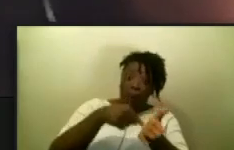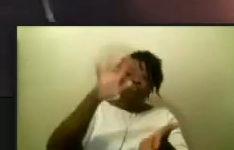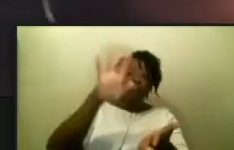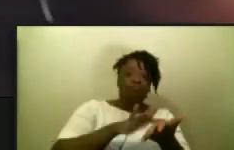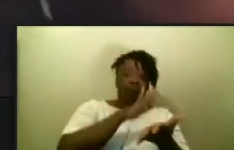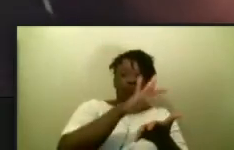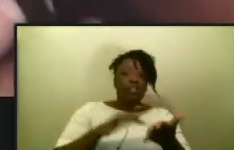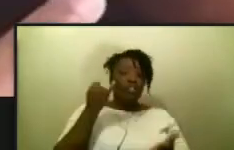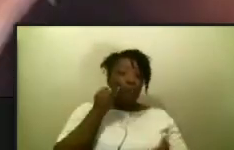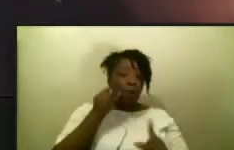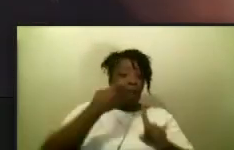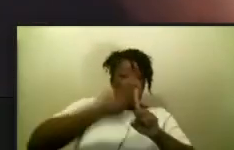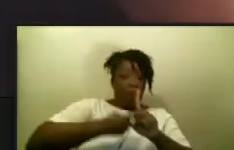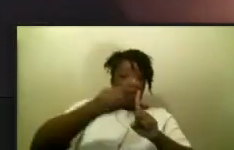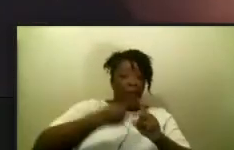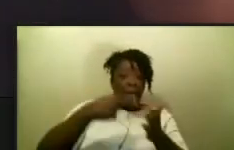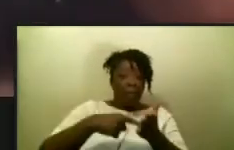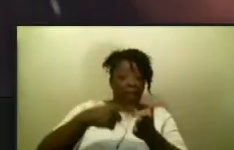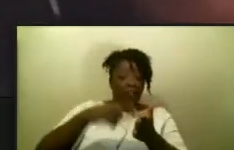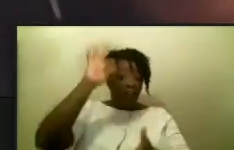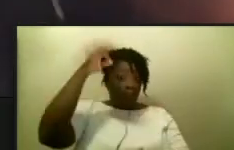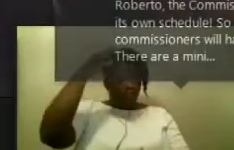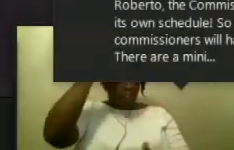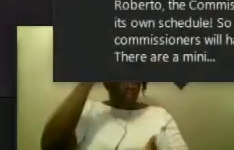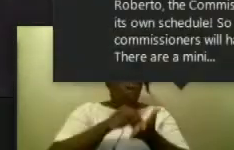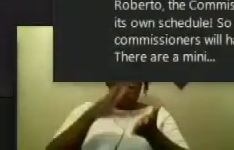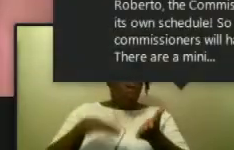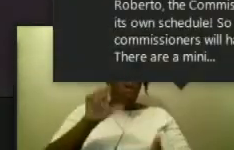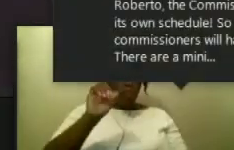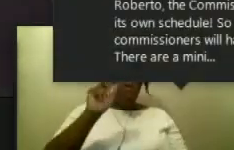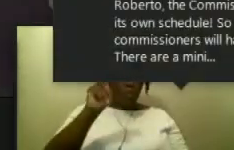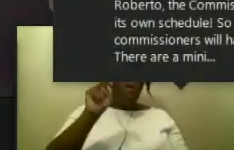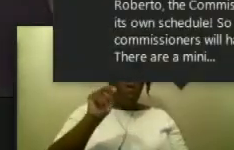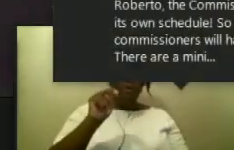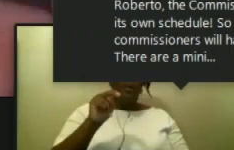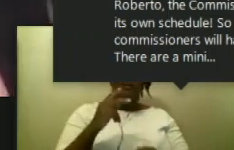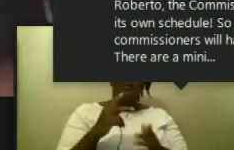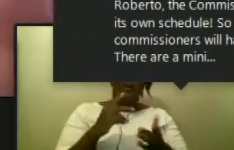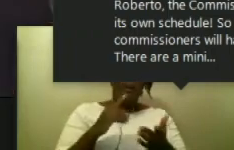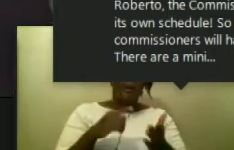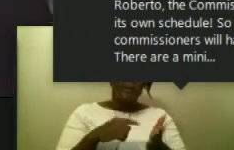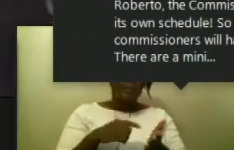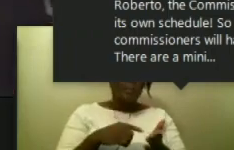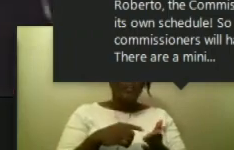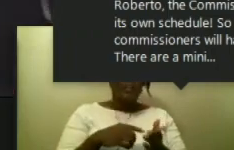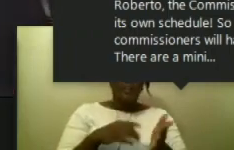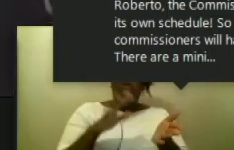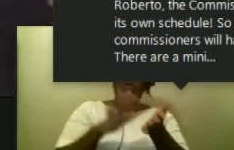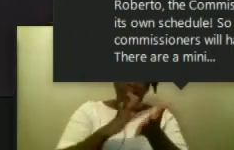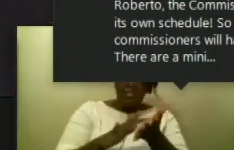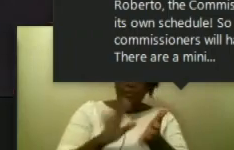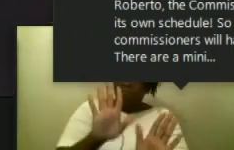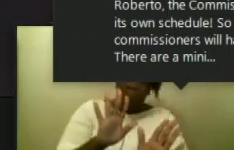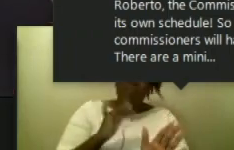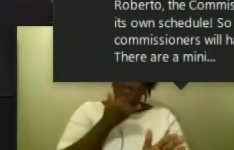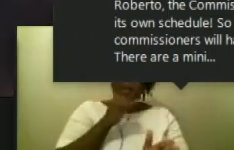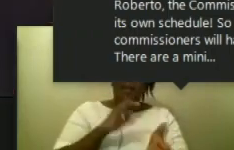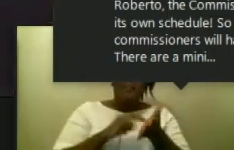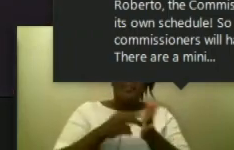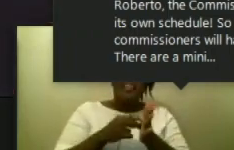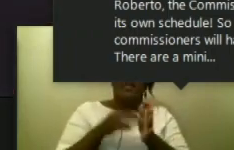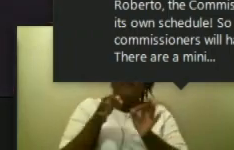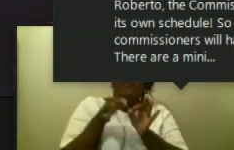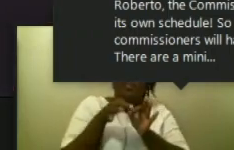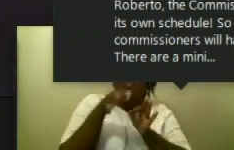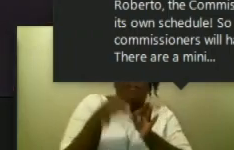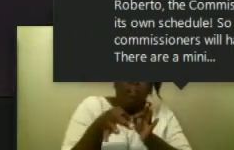payments on federal student loans, they allowed you to postpone those payments until September. So those were some of